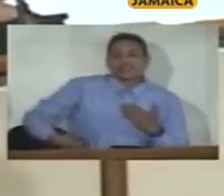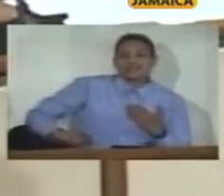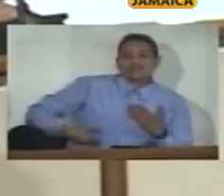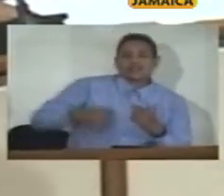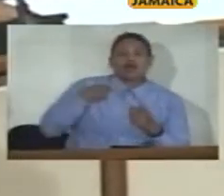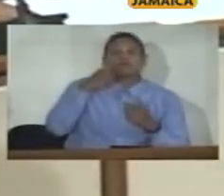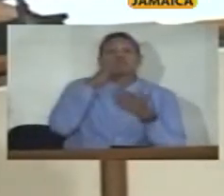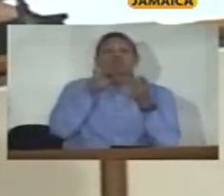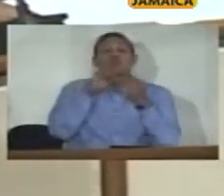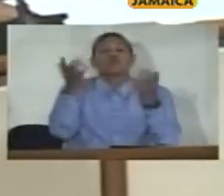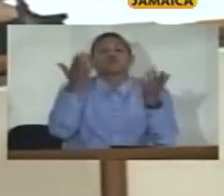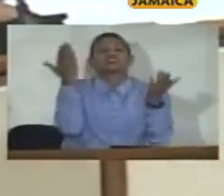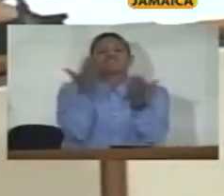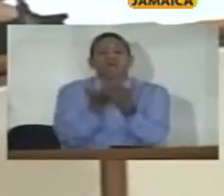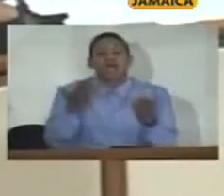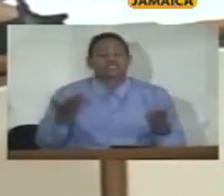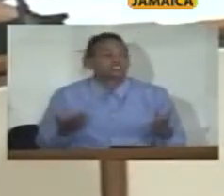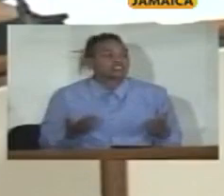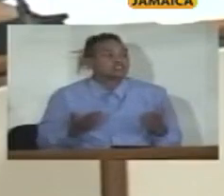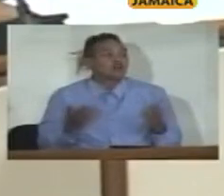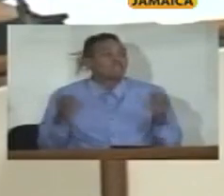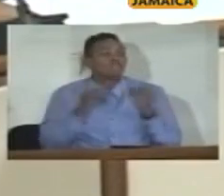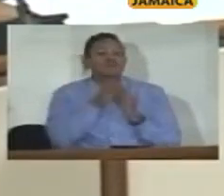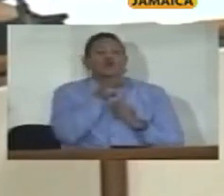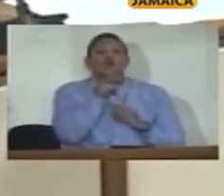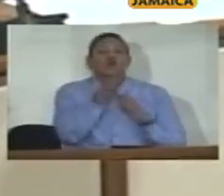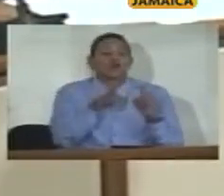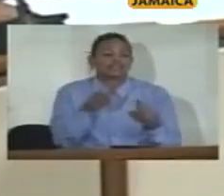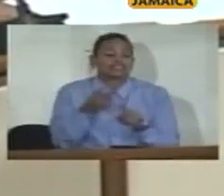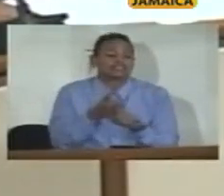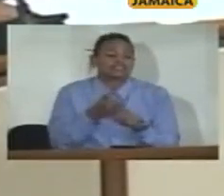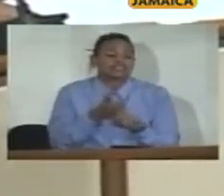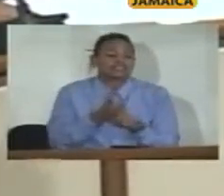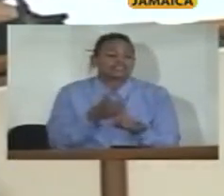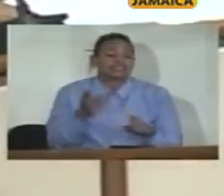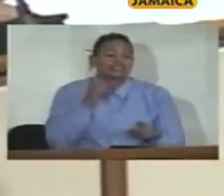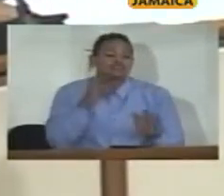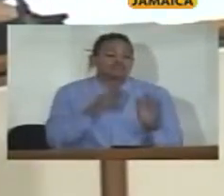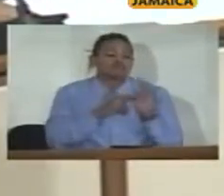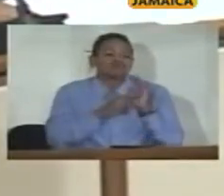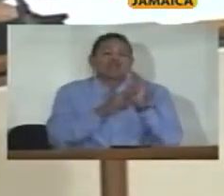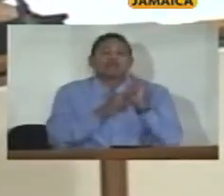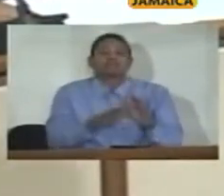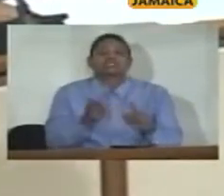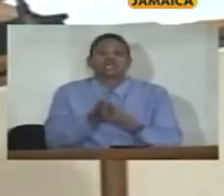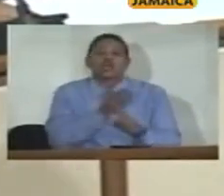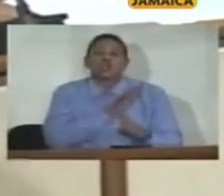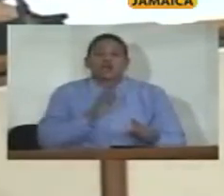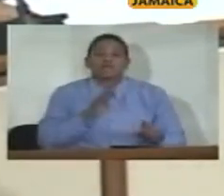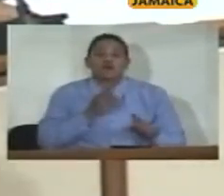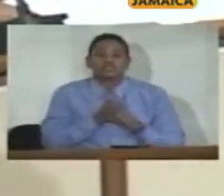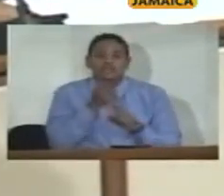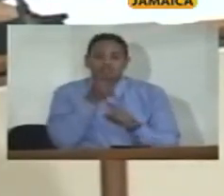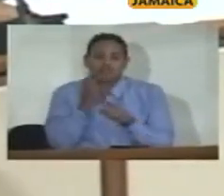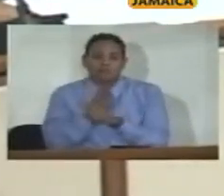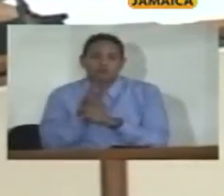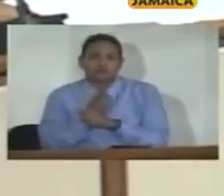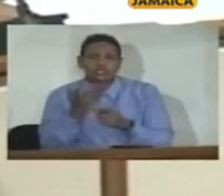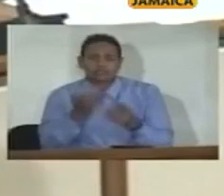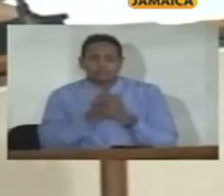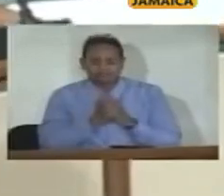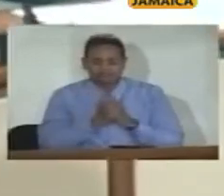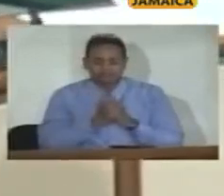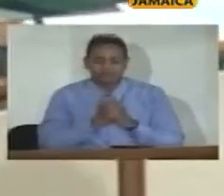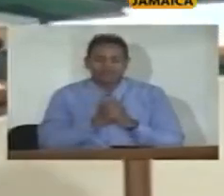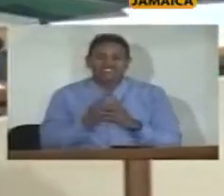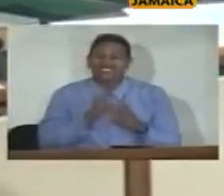factual. Now, further to your question about representation on the board that is appropriate,